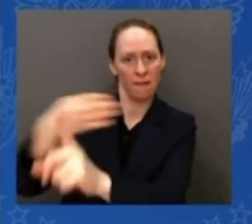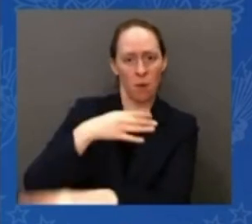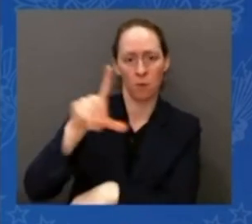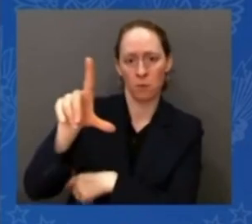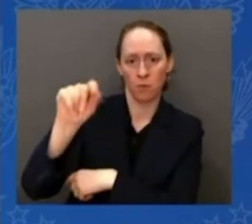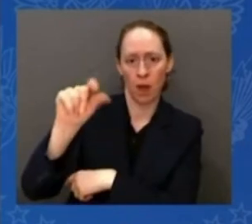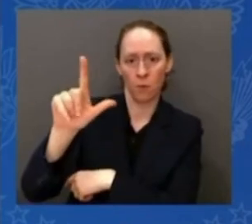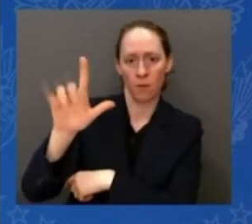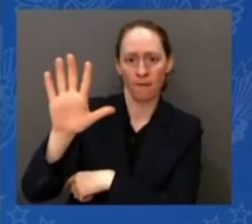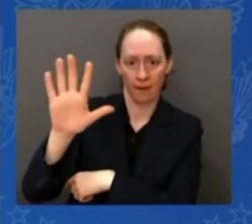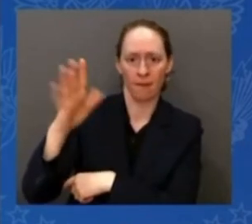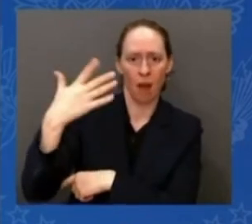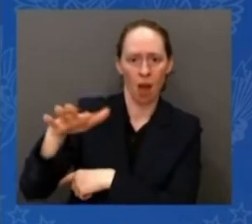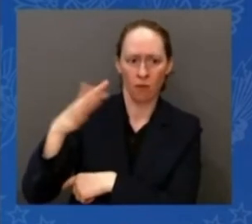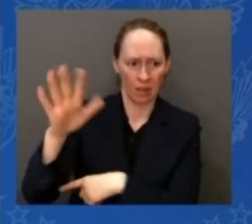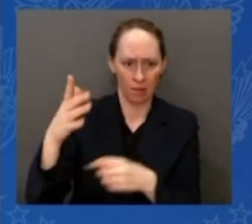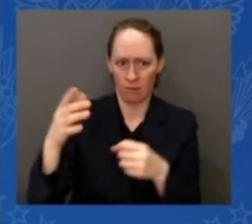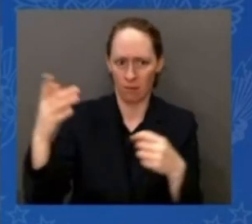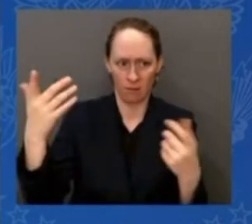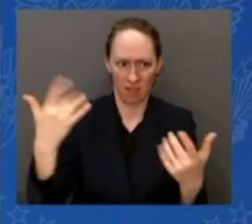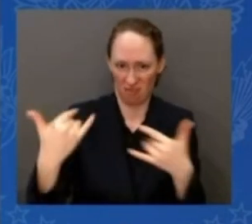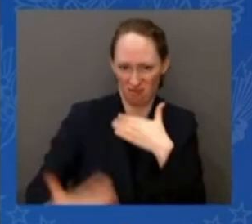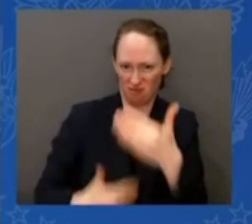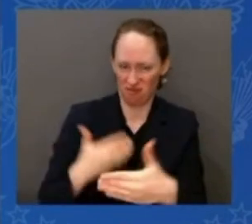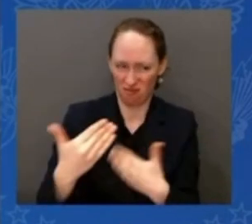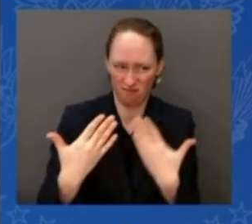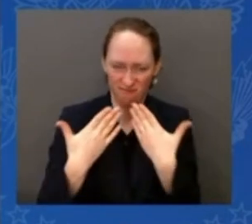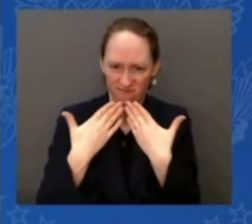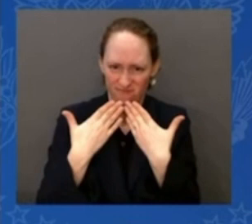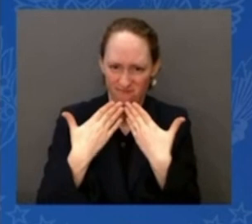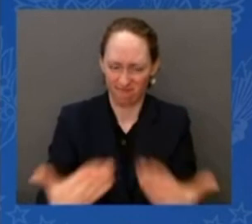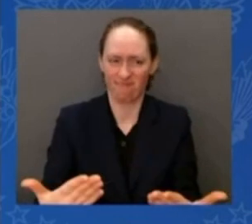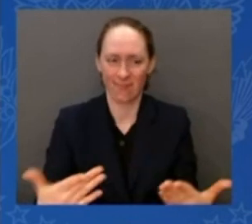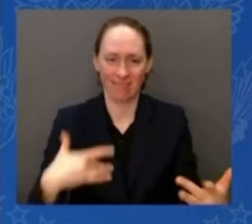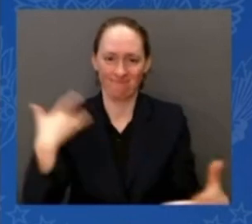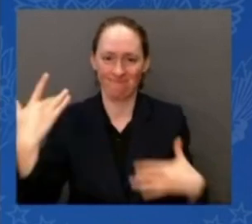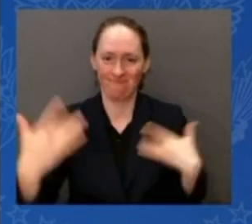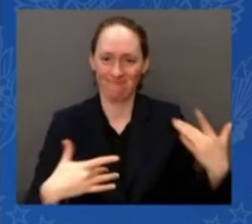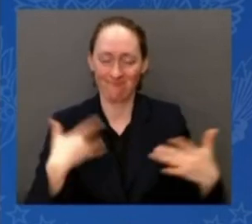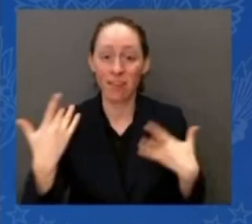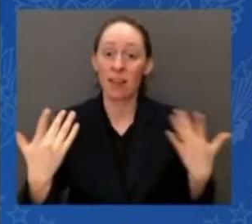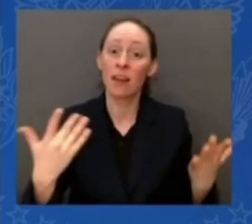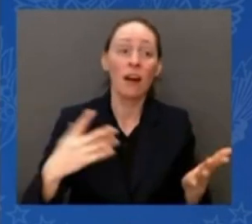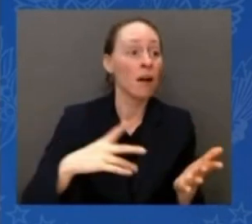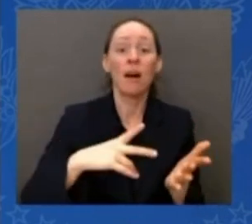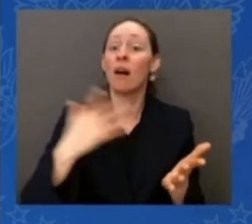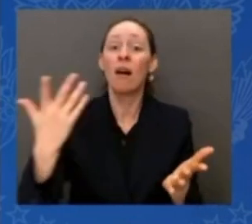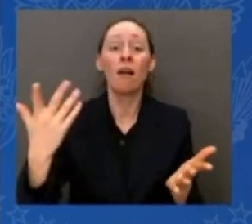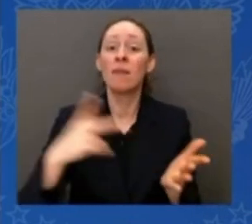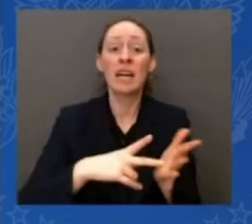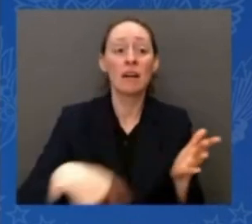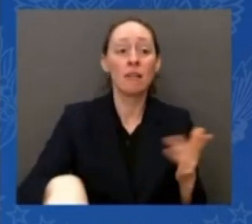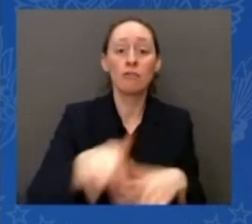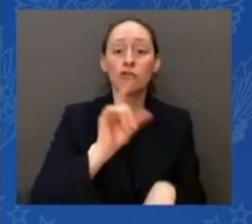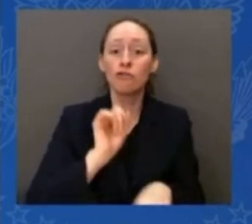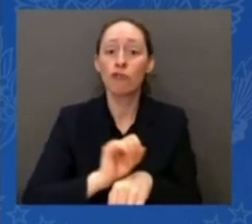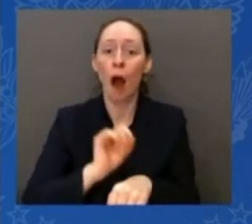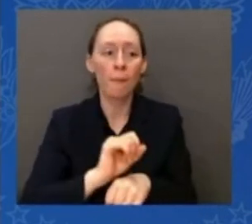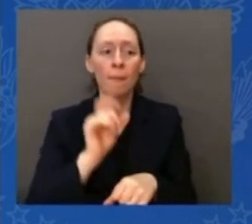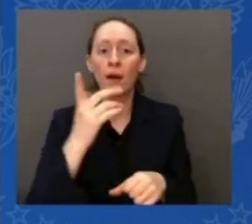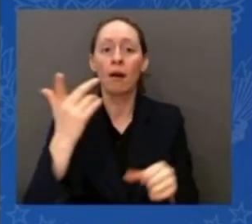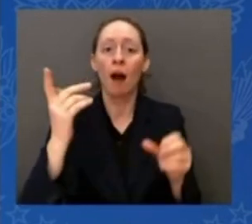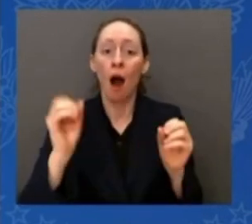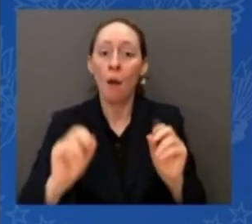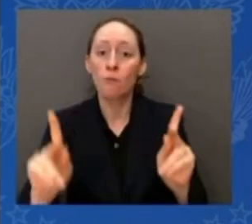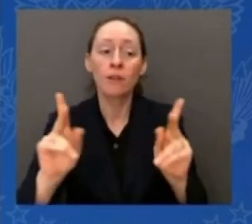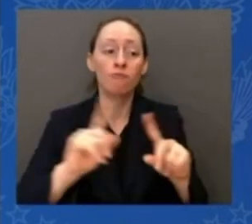And that means training and pathways for everyone, from teachers to truckers to cybersecurity specialists to construction workers. Marty played a